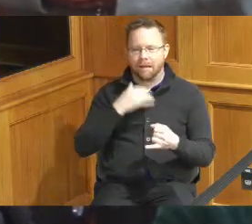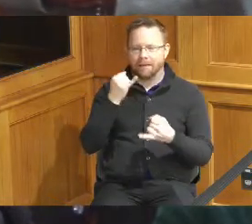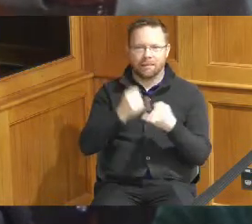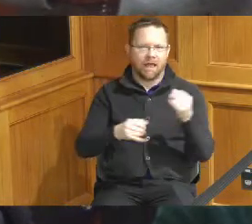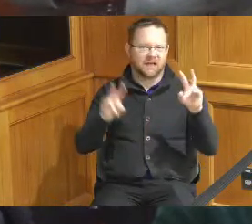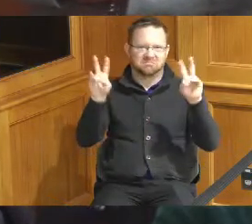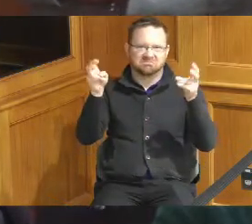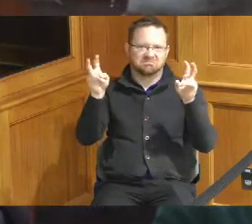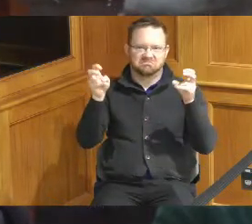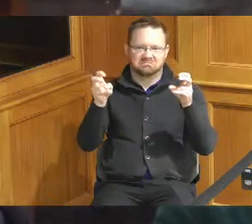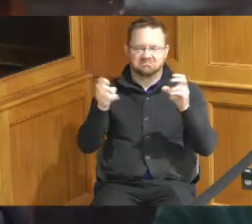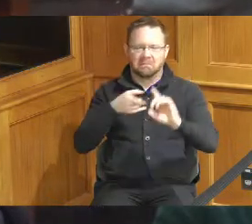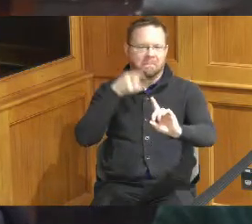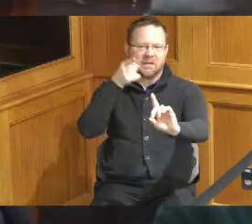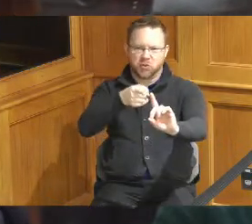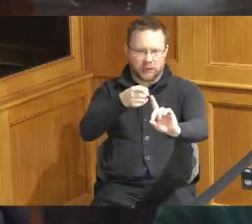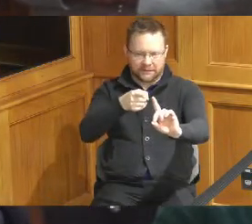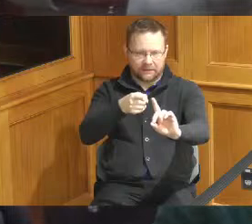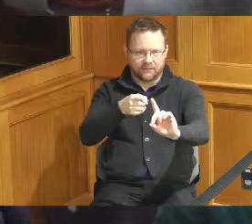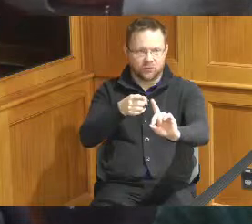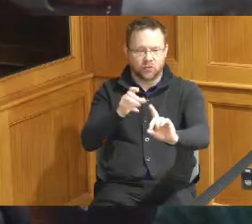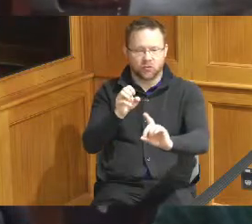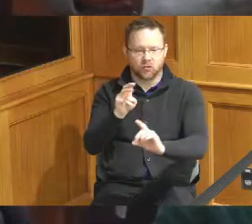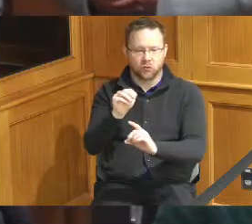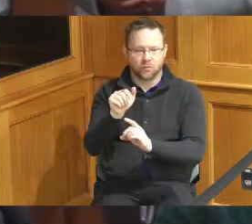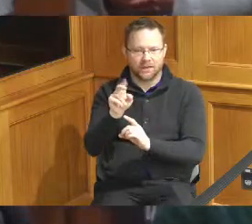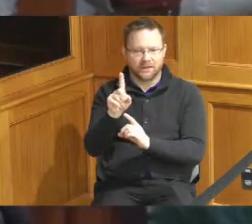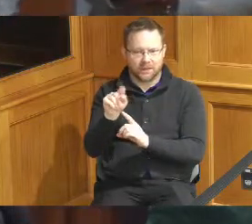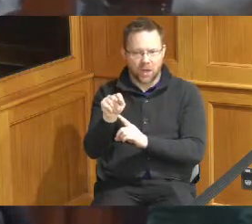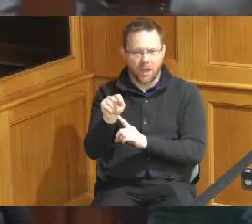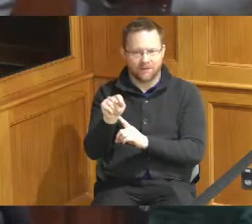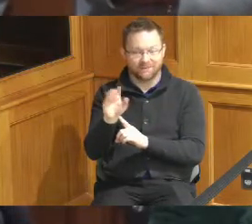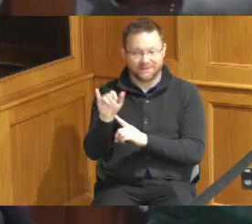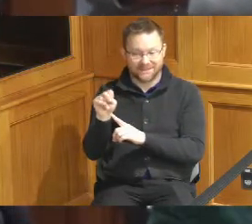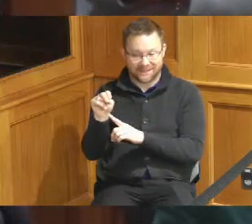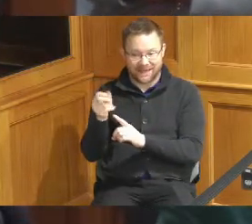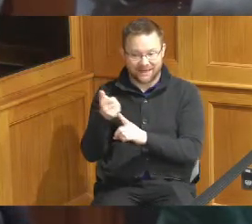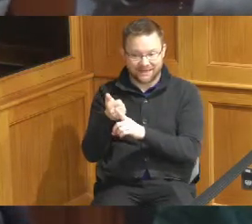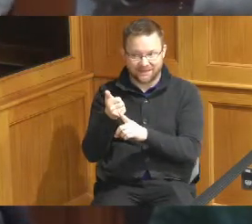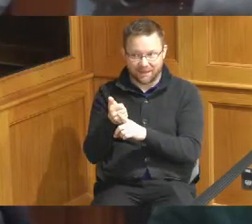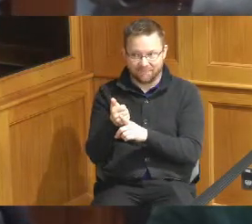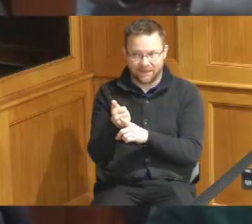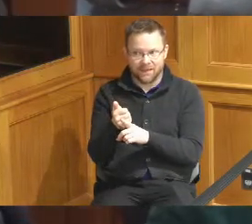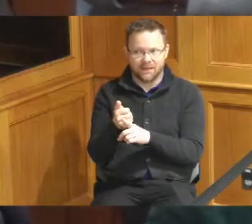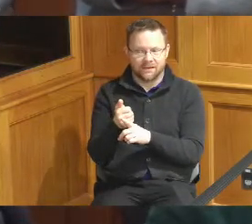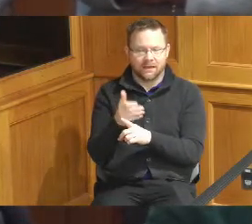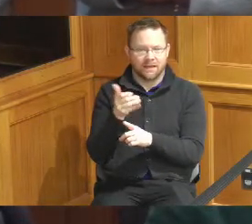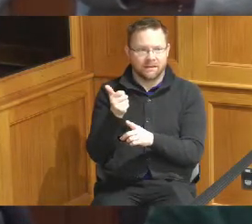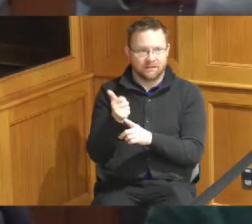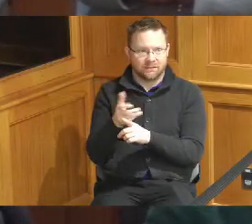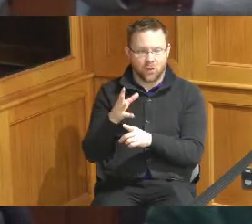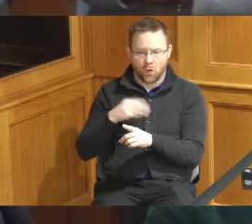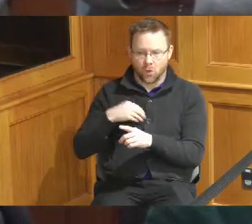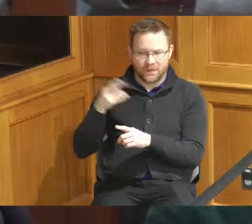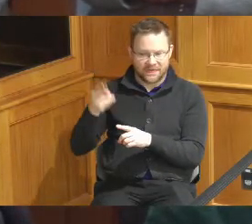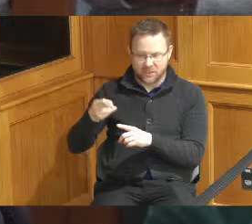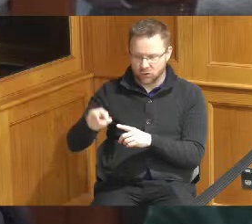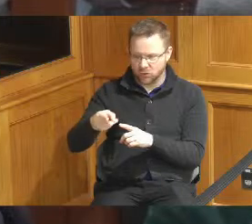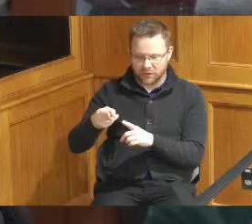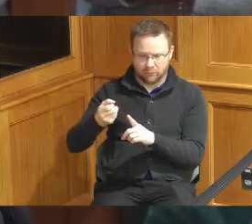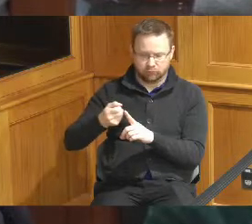call a mission. Humidata Cincinnati has its own historical um,